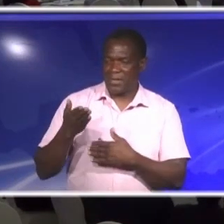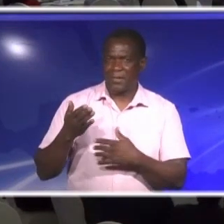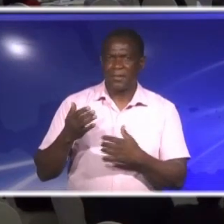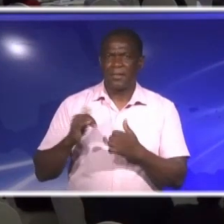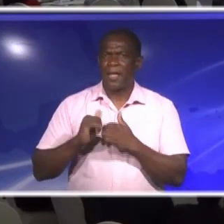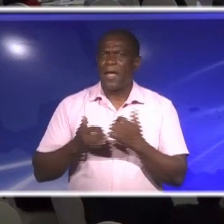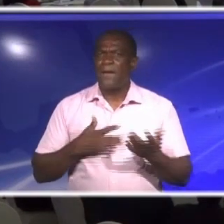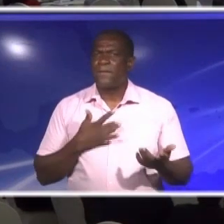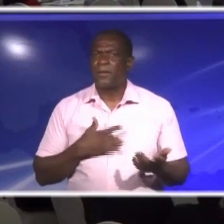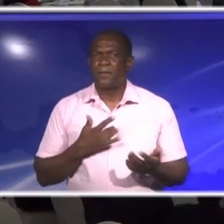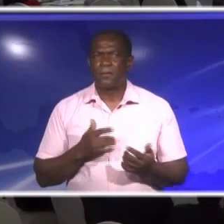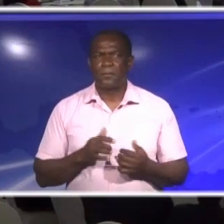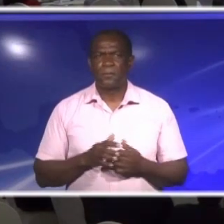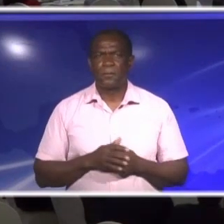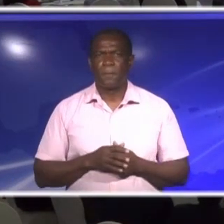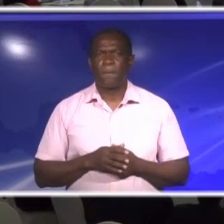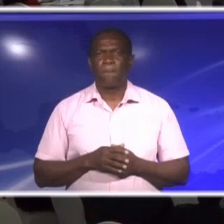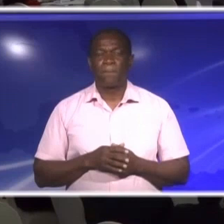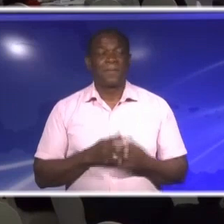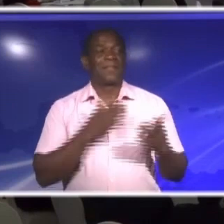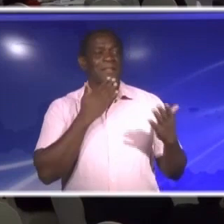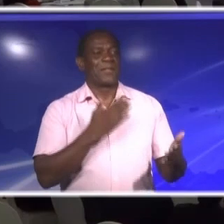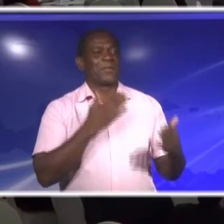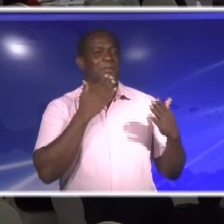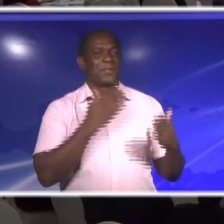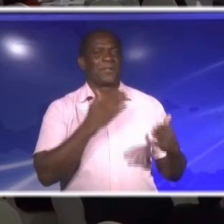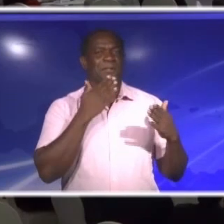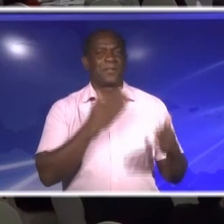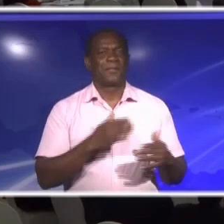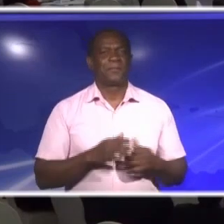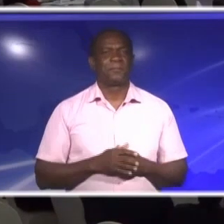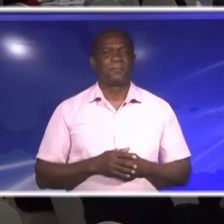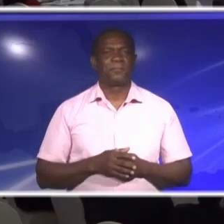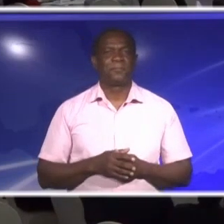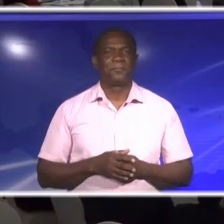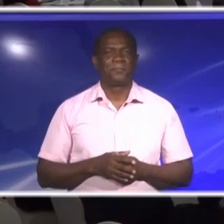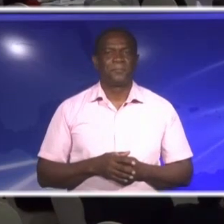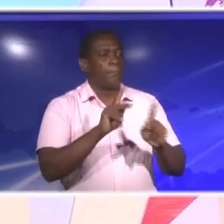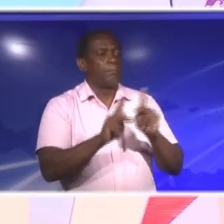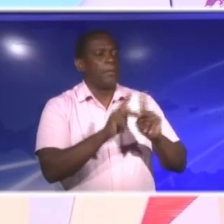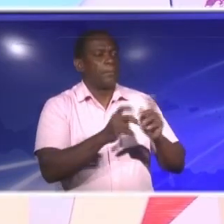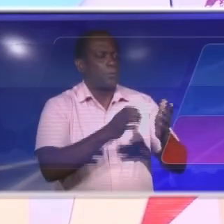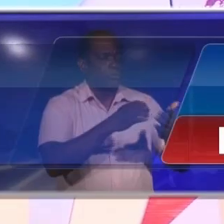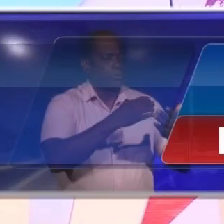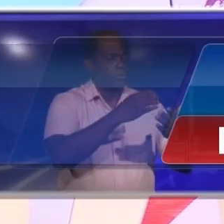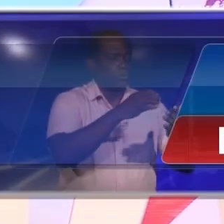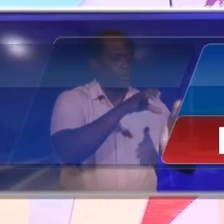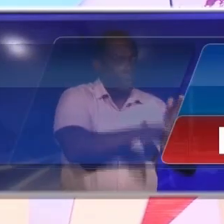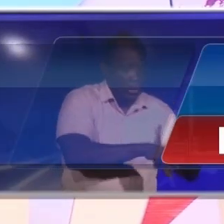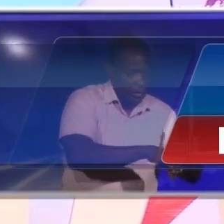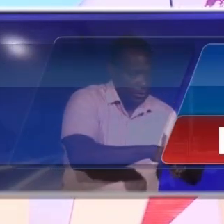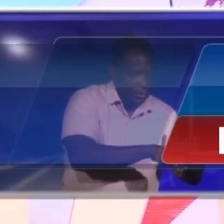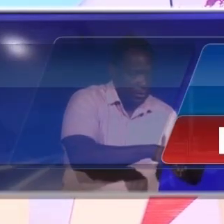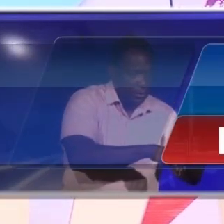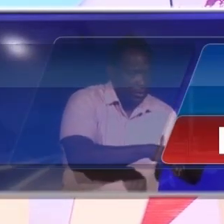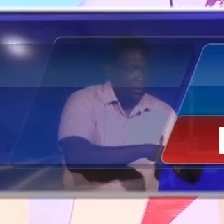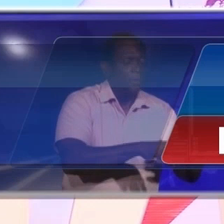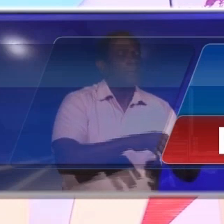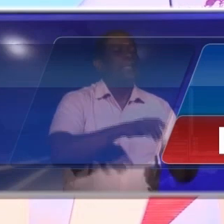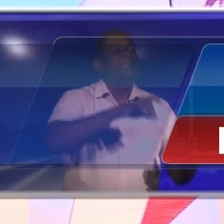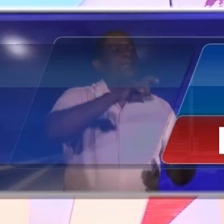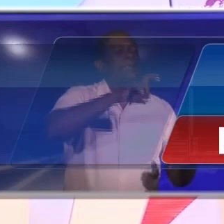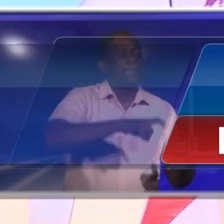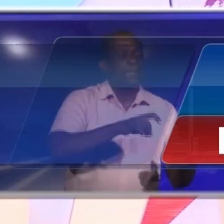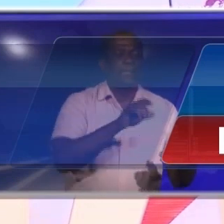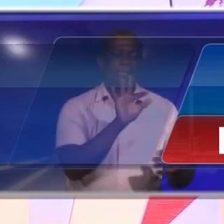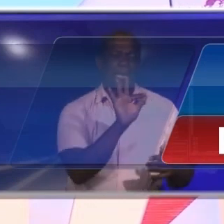only pillar that has been added to the regional treaty in the last 20 years, Prime Minister of Barbados, Mia Motley, said there